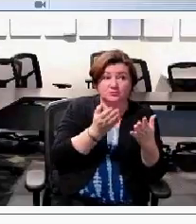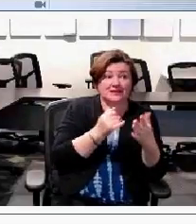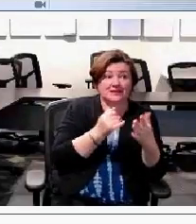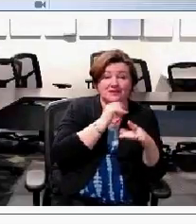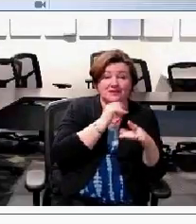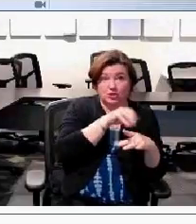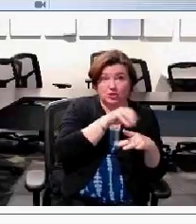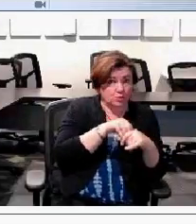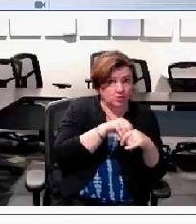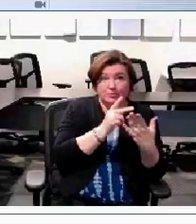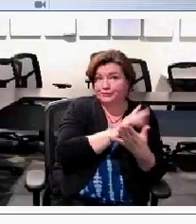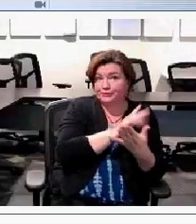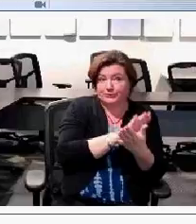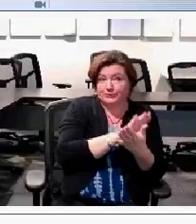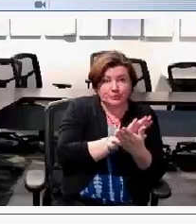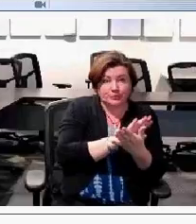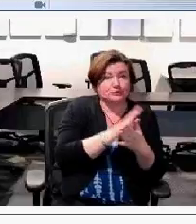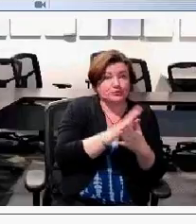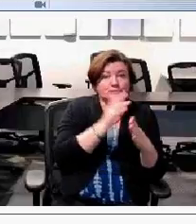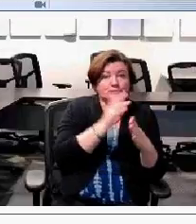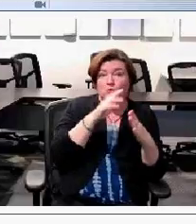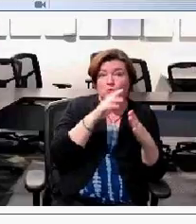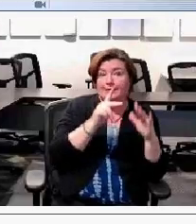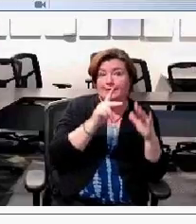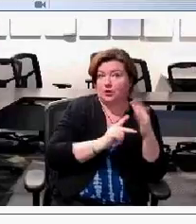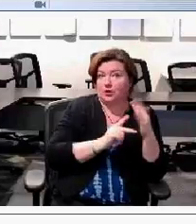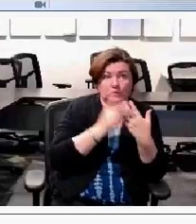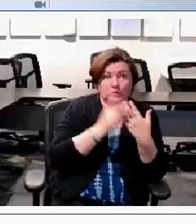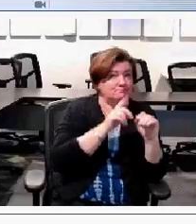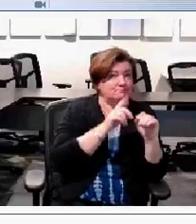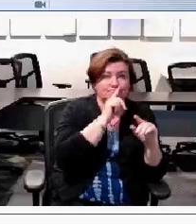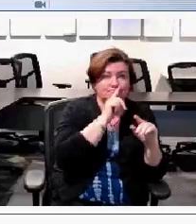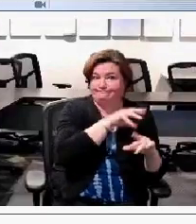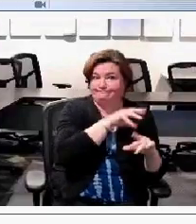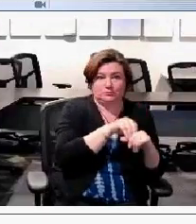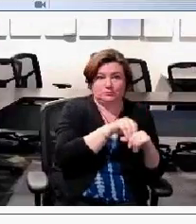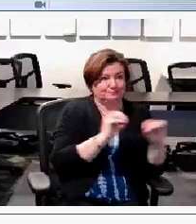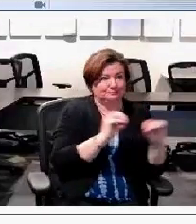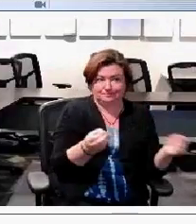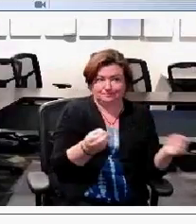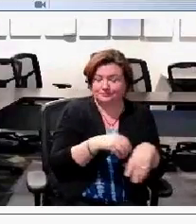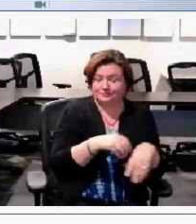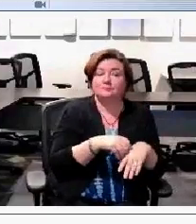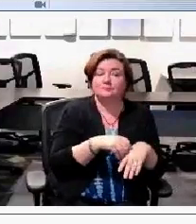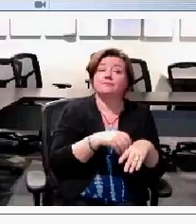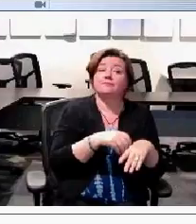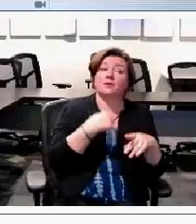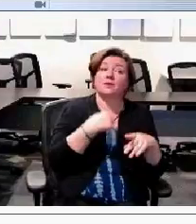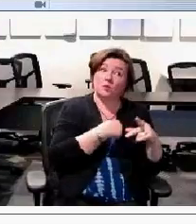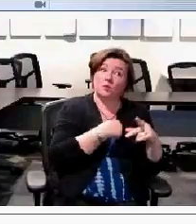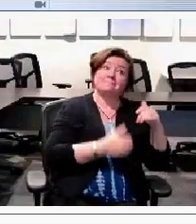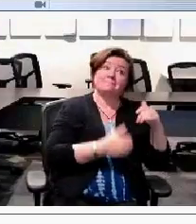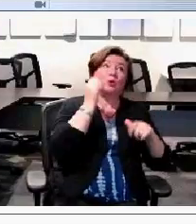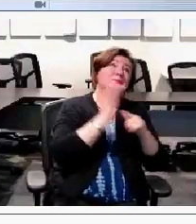of the preschool or kindergarten programming that we have, although we are probably better known for